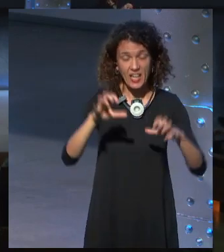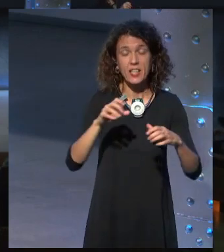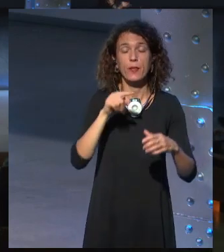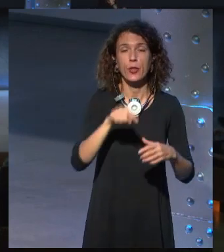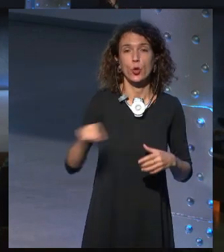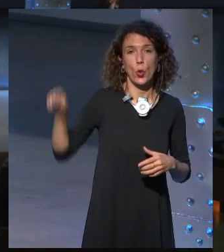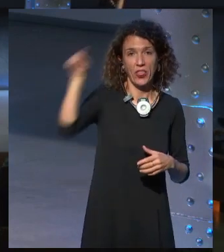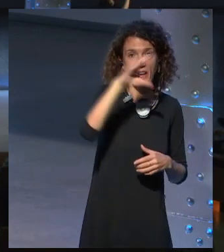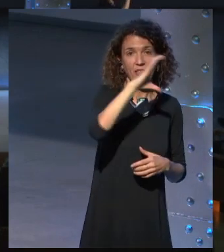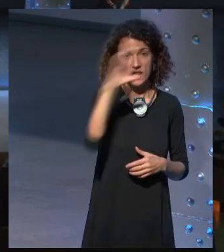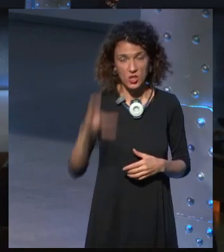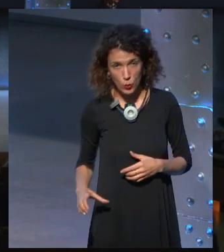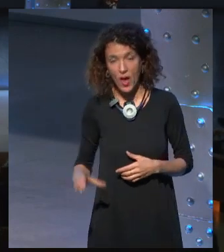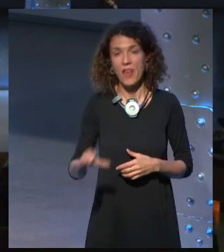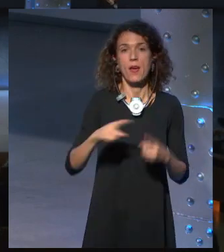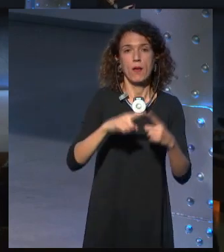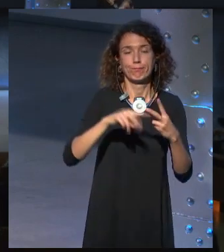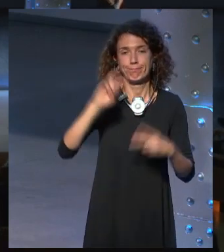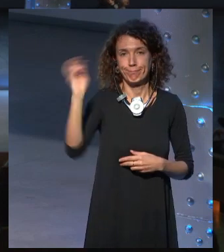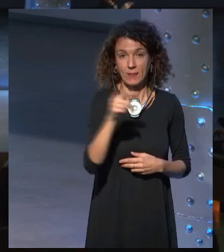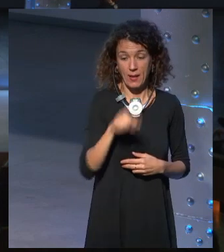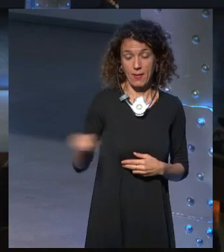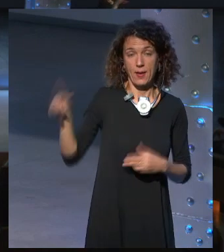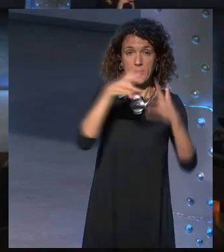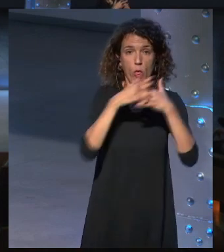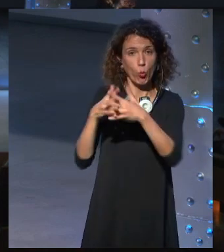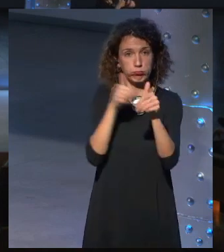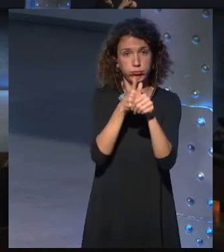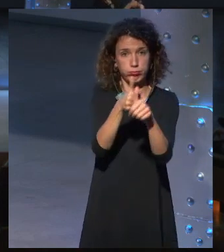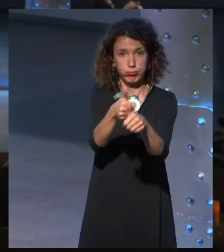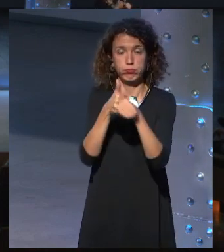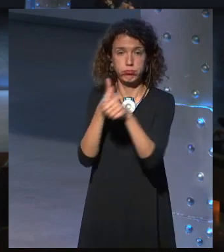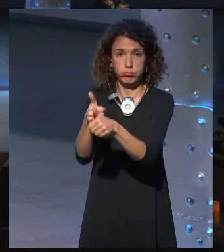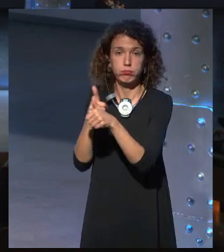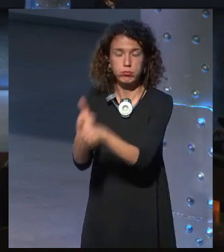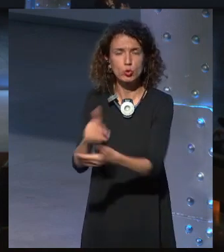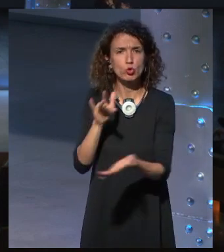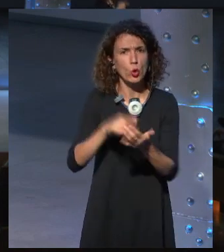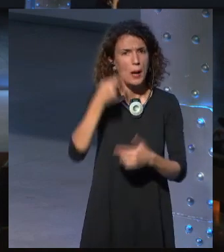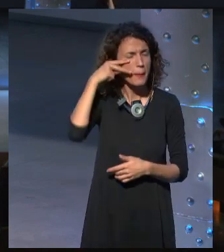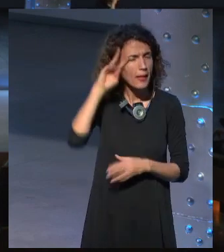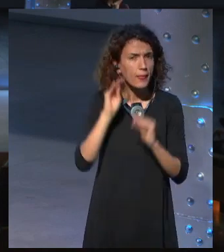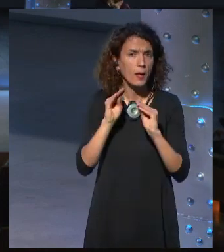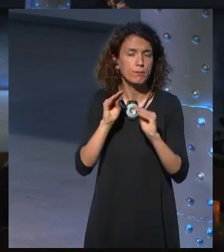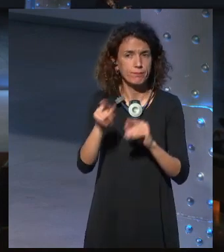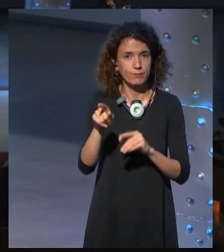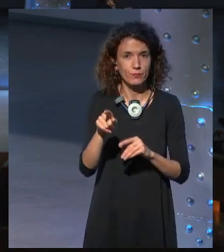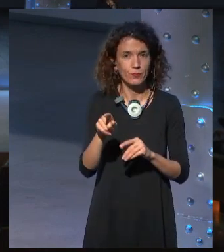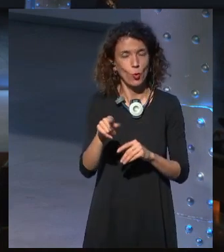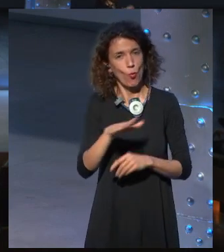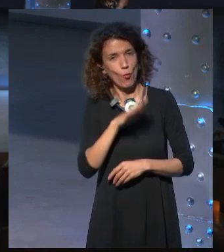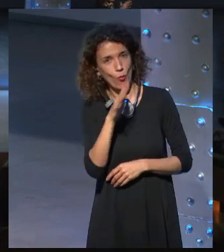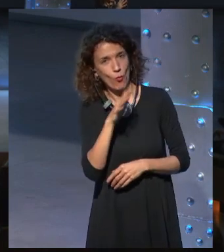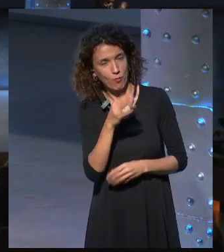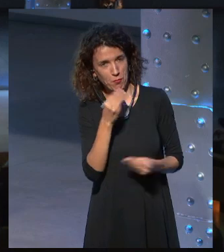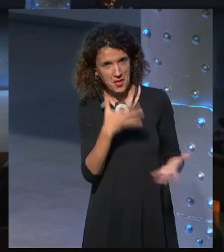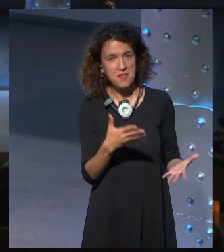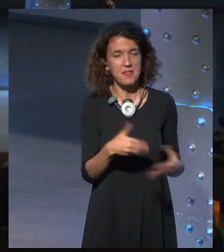I have following up the learning in different cities in the United States, Philadelphia and so on. And I think it's